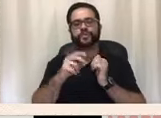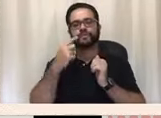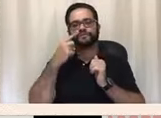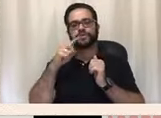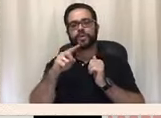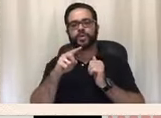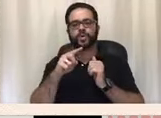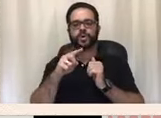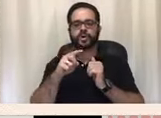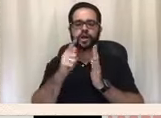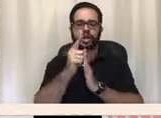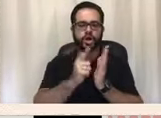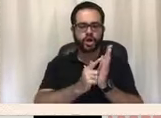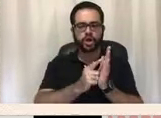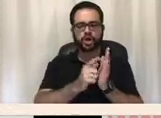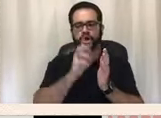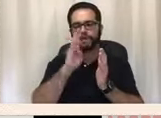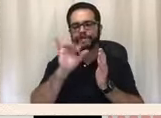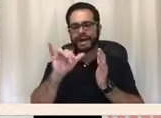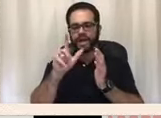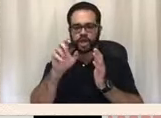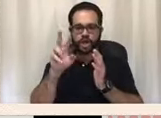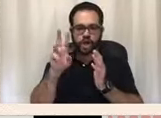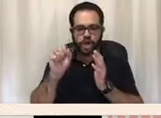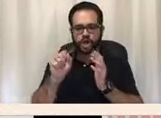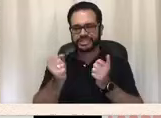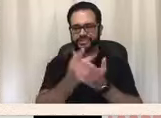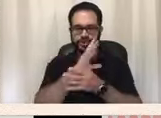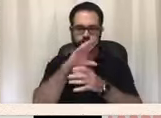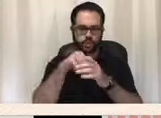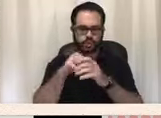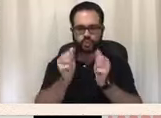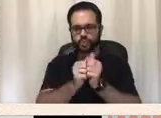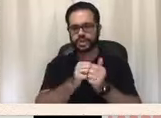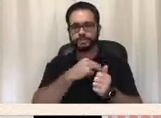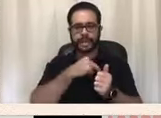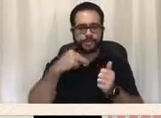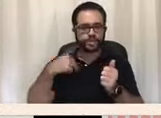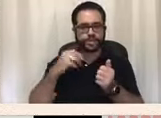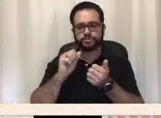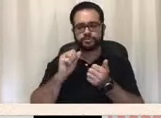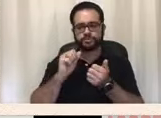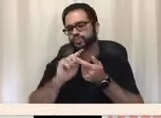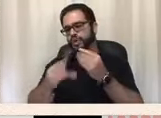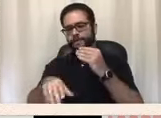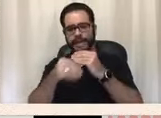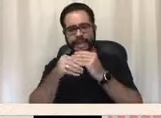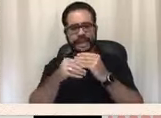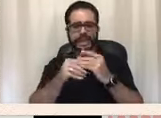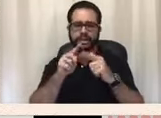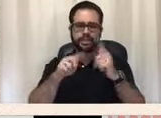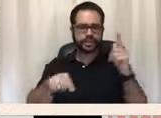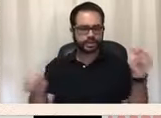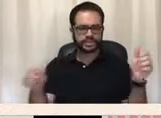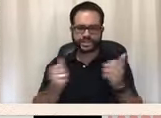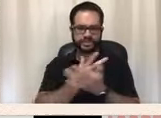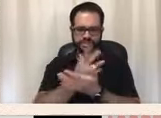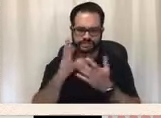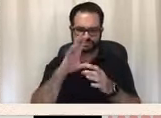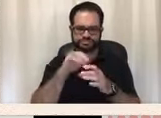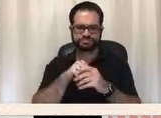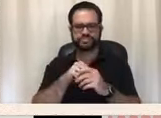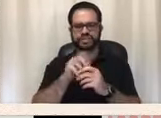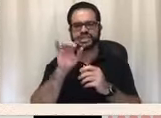which include everything from membership to amendments. So this is just giving you system level